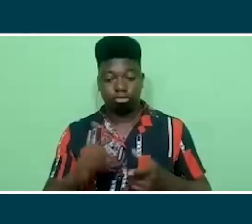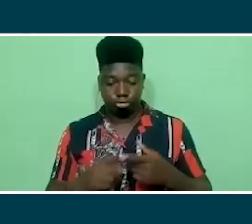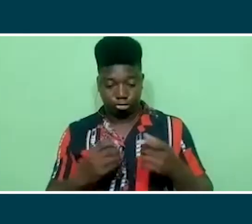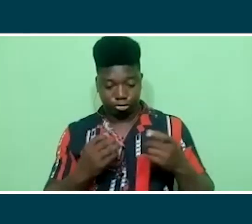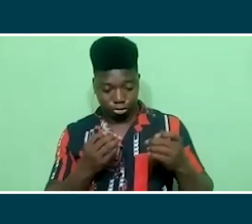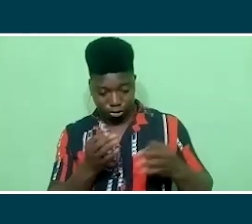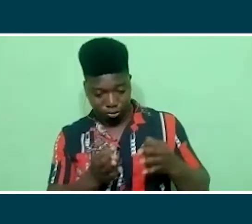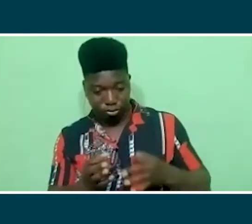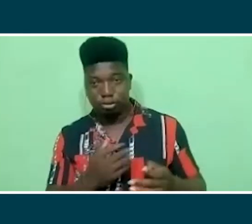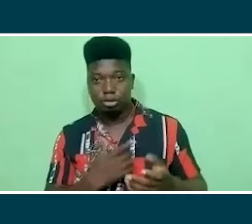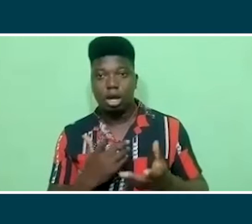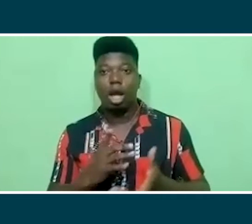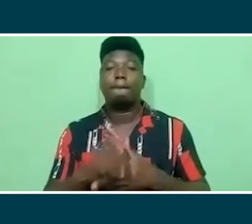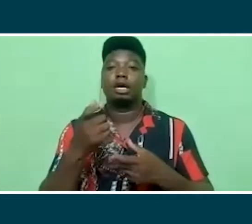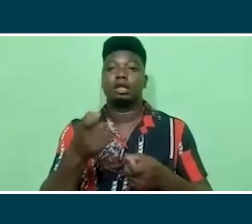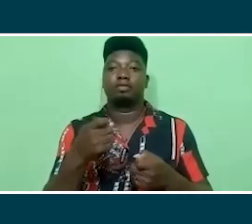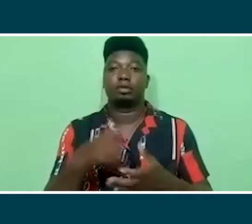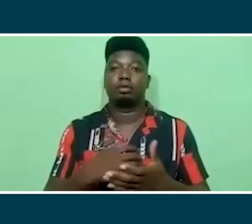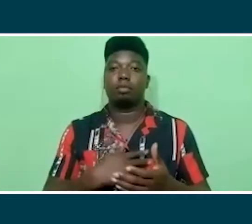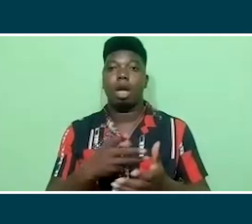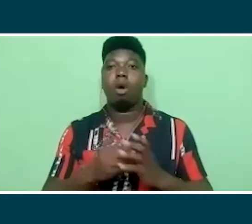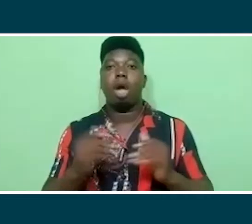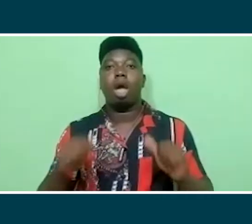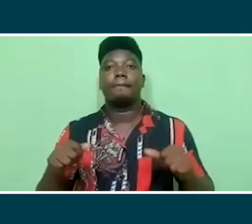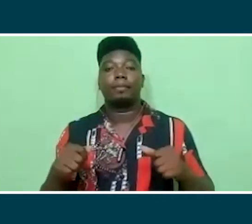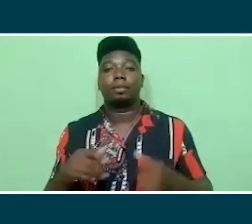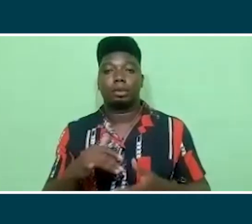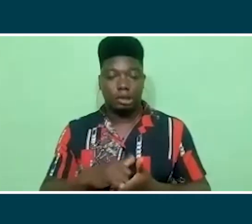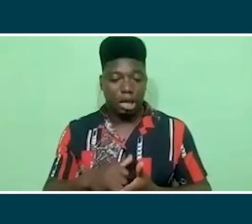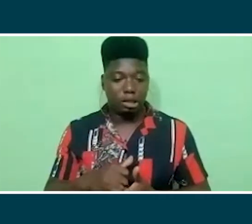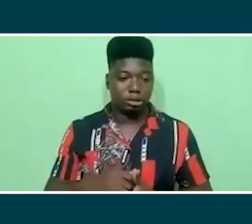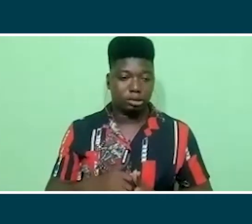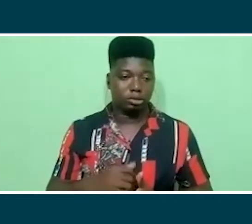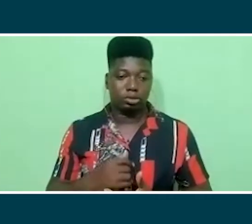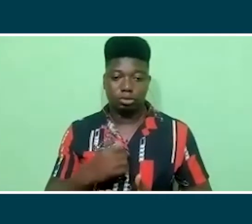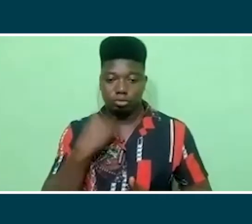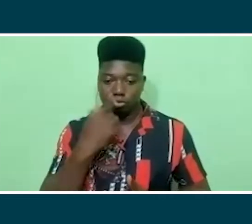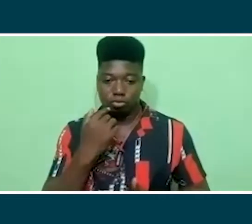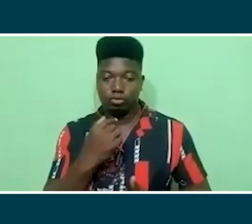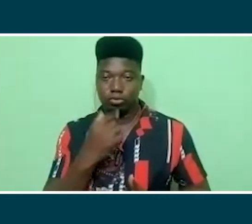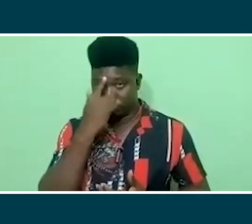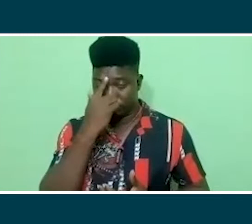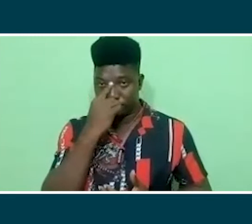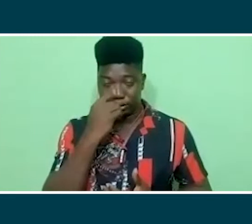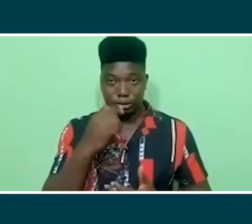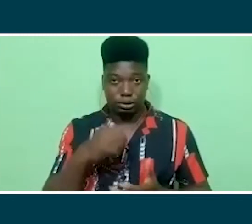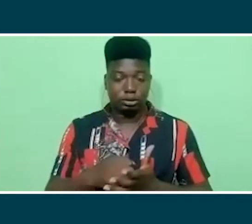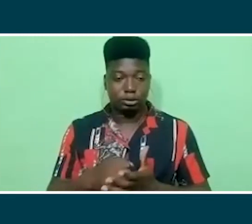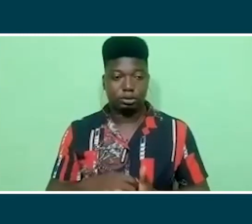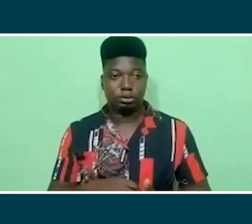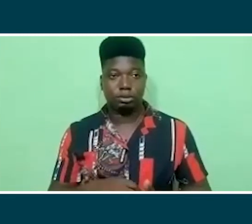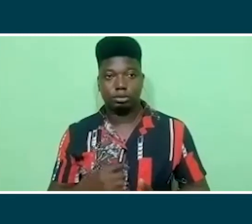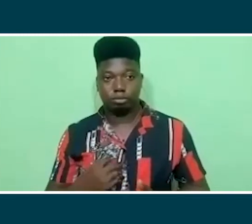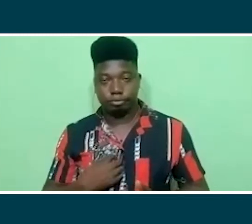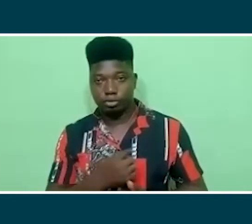own abilities. So that person who feels they are in a state of confusion with their religion, what the